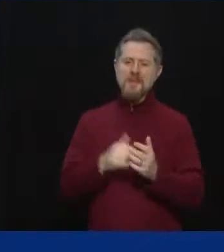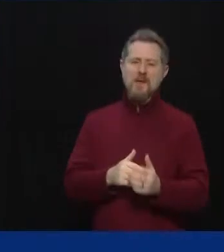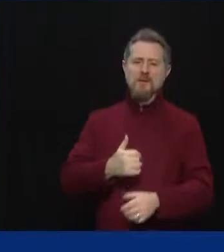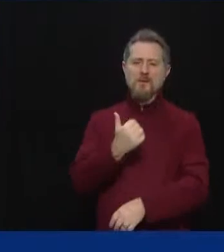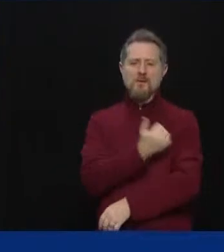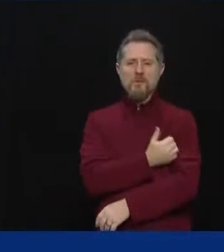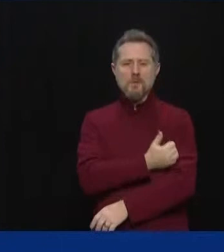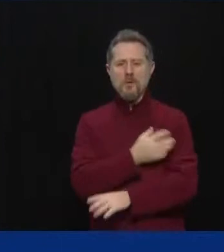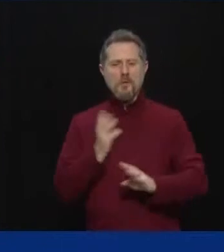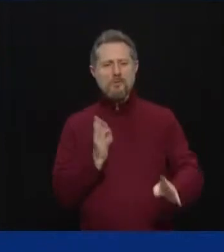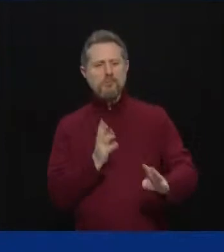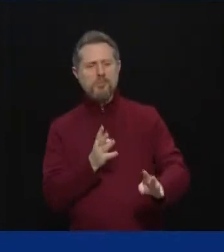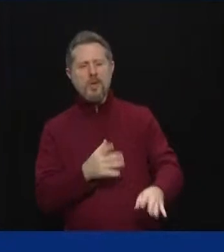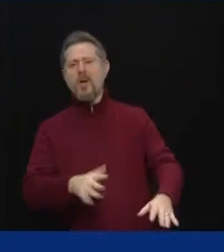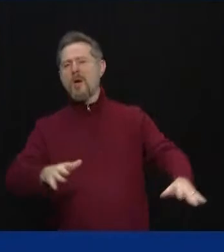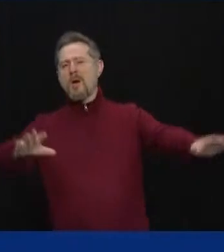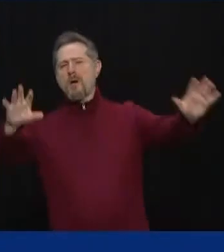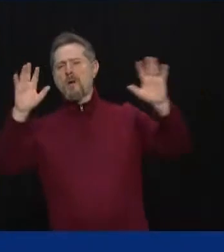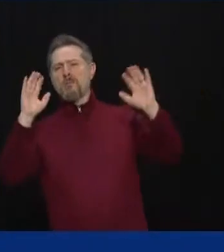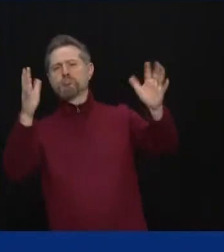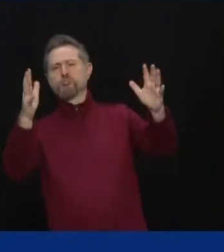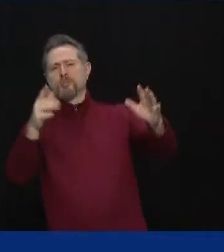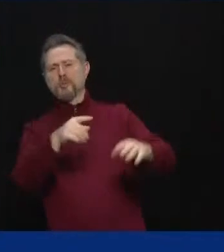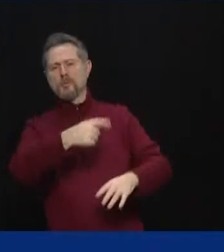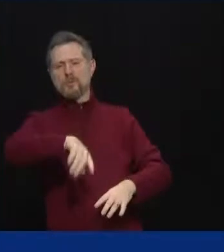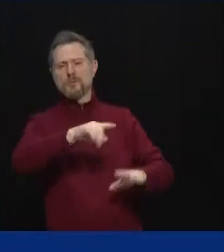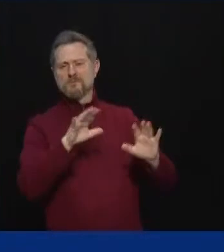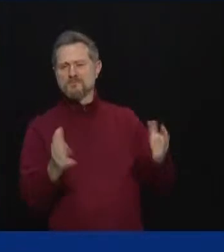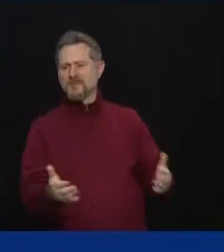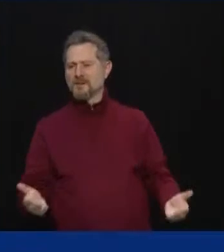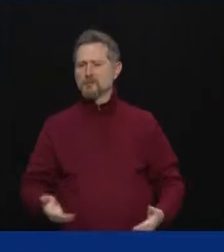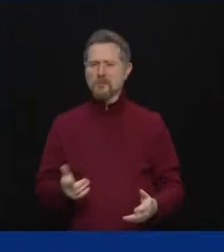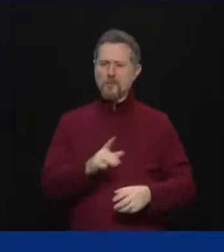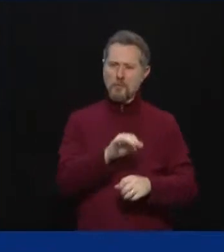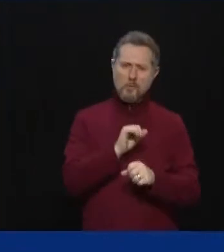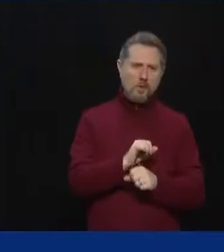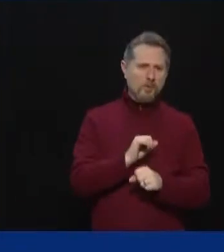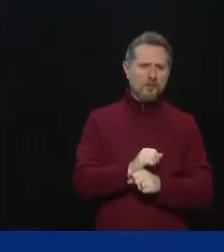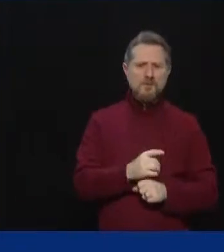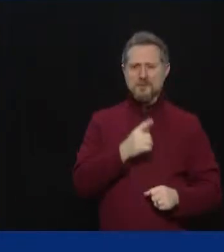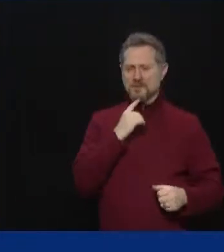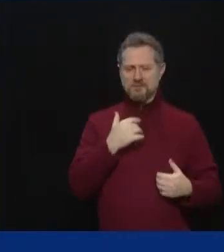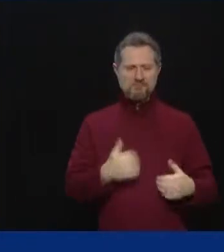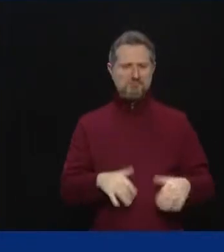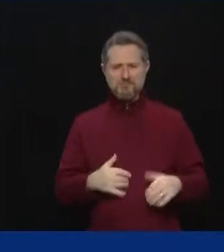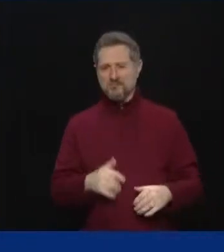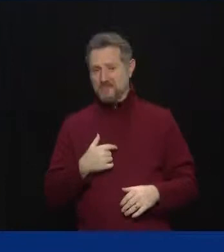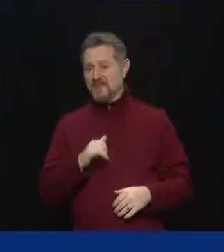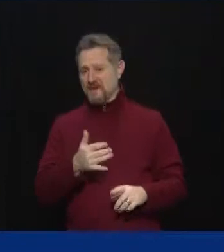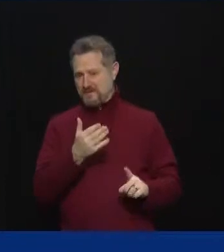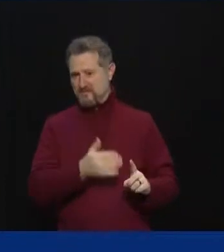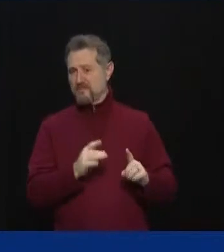round of applause and shout out from here and thank them for the work that they're doing. It is people like this, and again,